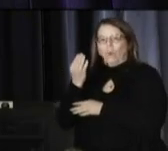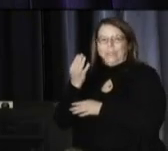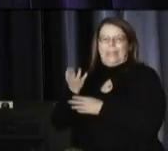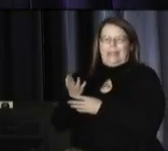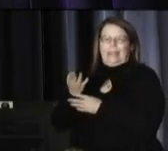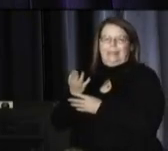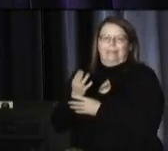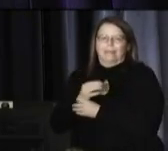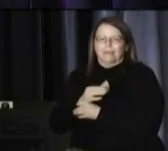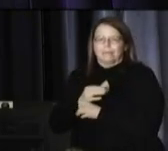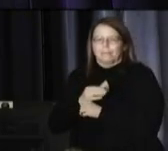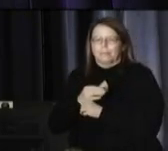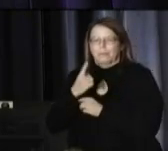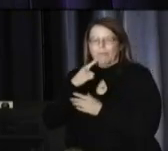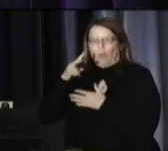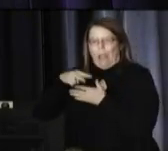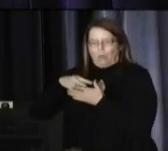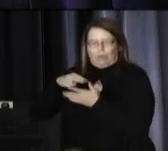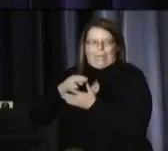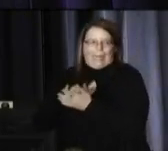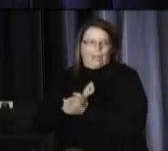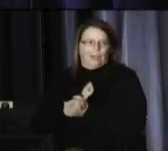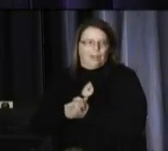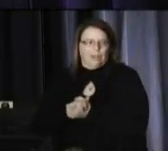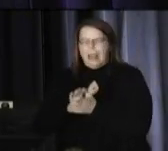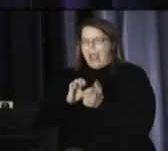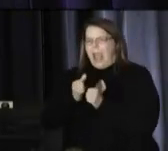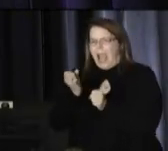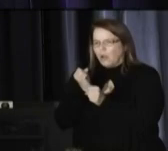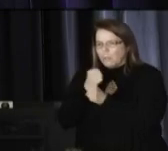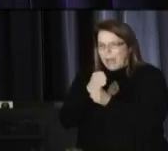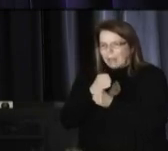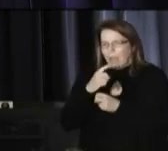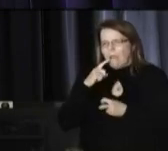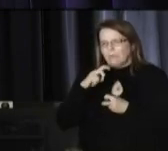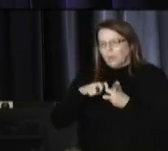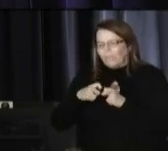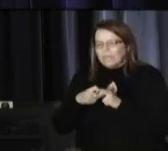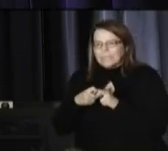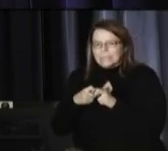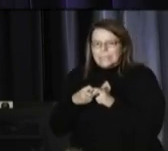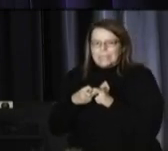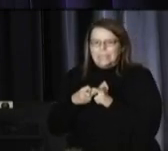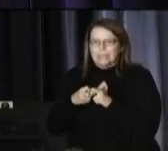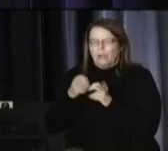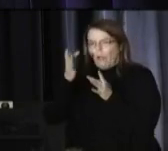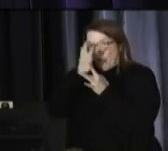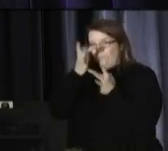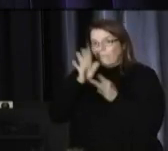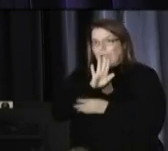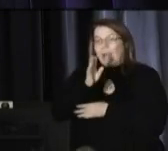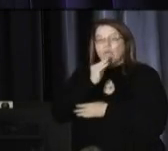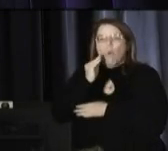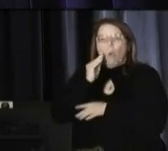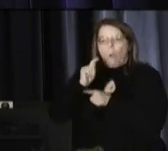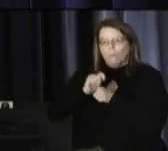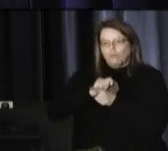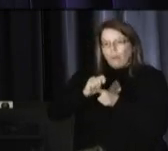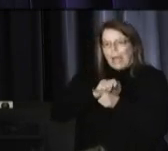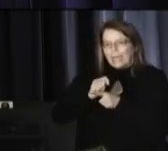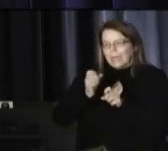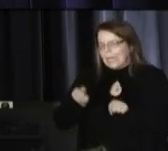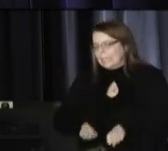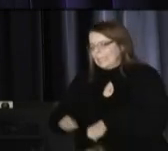or reunion, I guess. How do you make love to a physicist? Forget your home training. Ditch